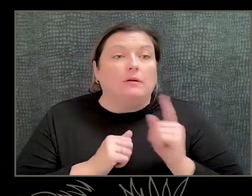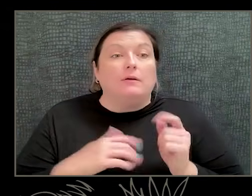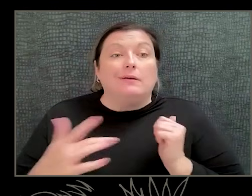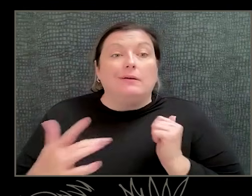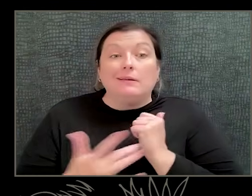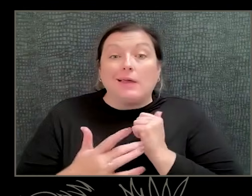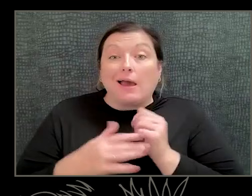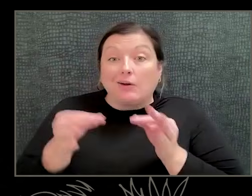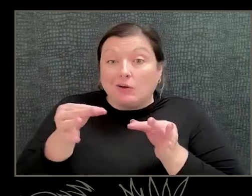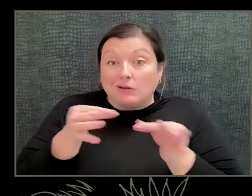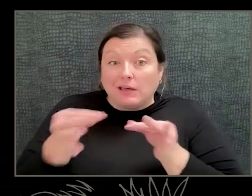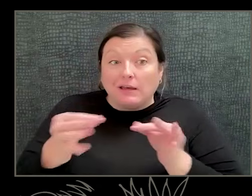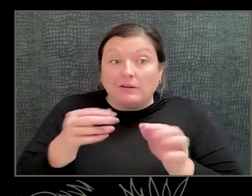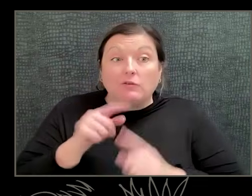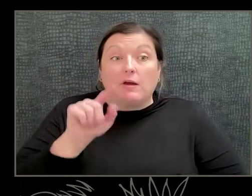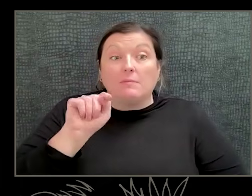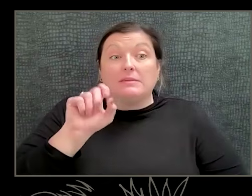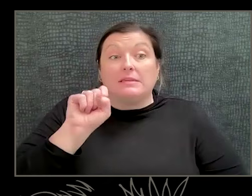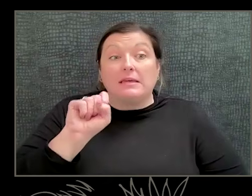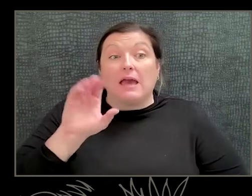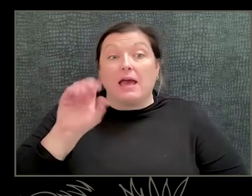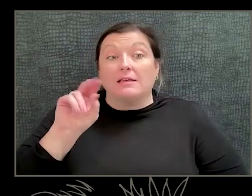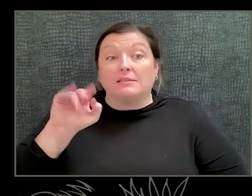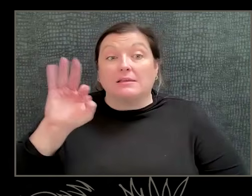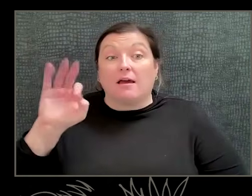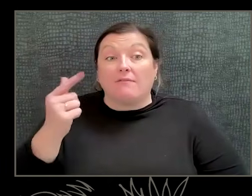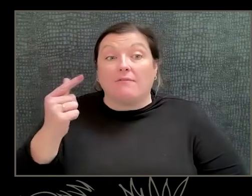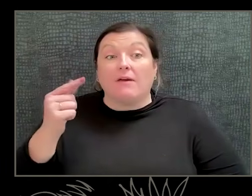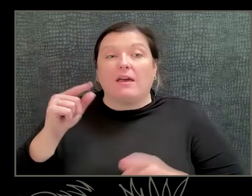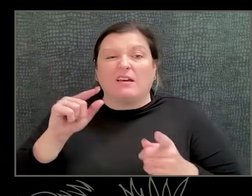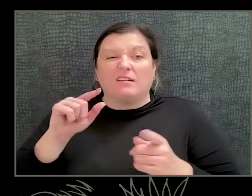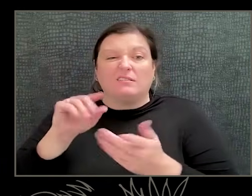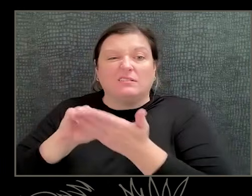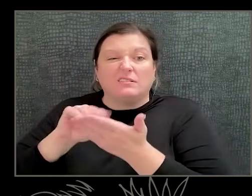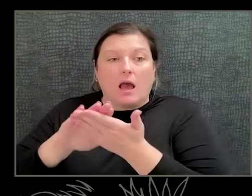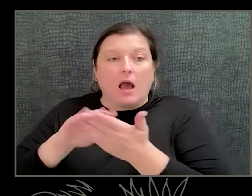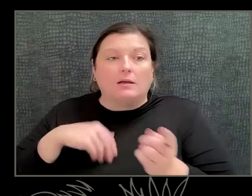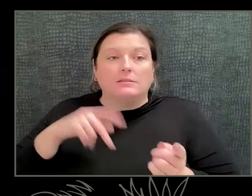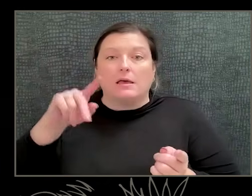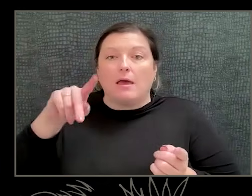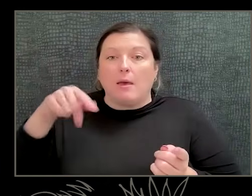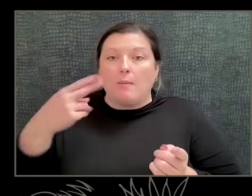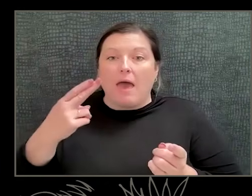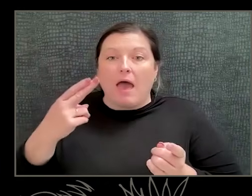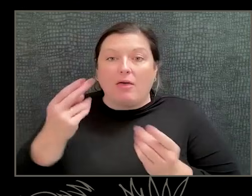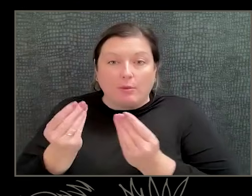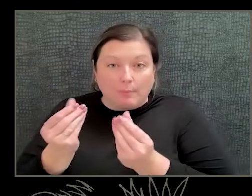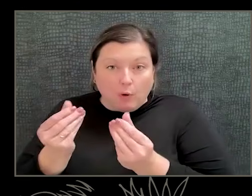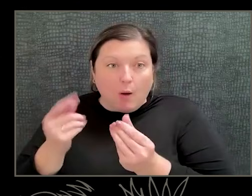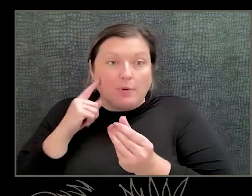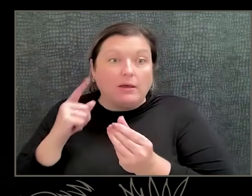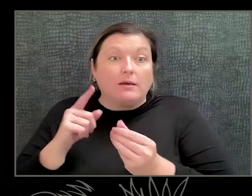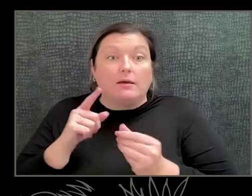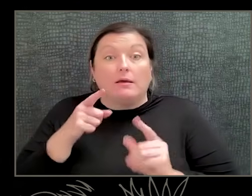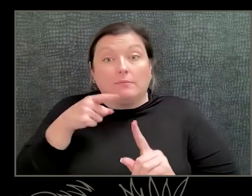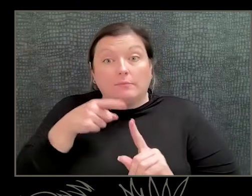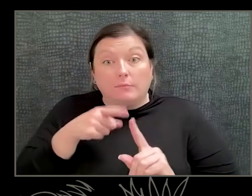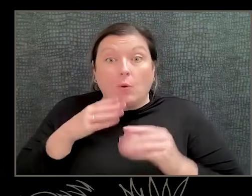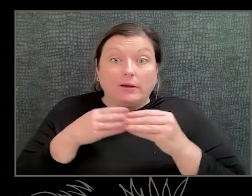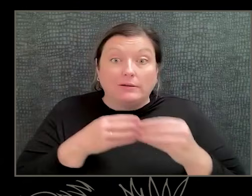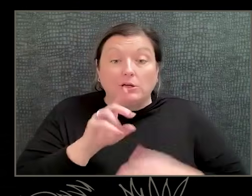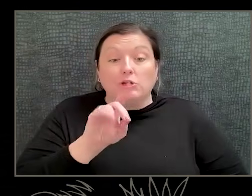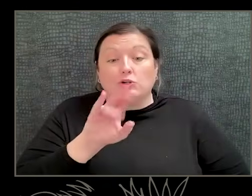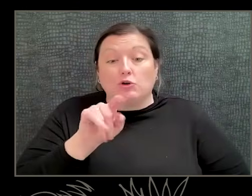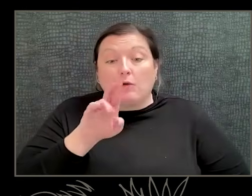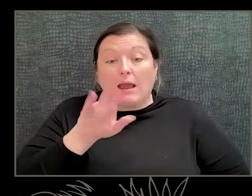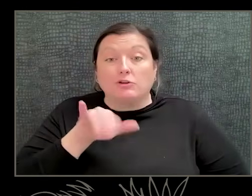Technical definition from tsconfig, from TypeScript's docs. Path property of each reference can point to a directory containing a